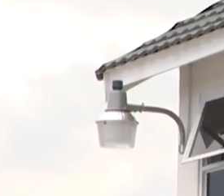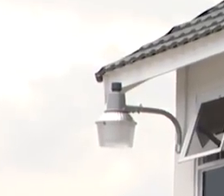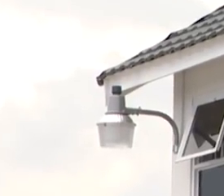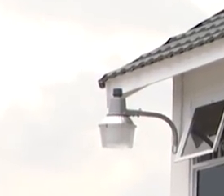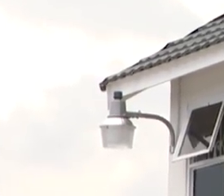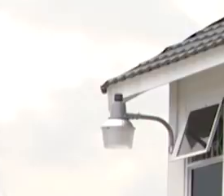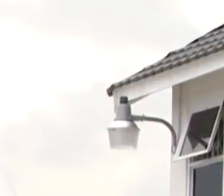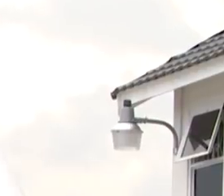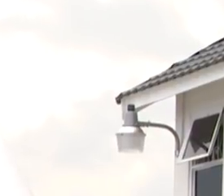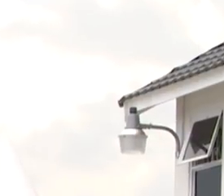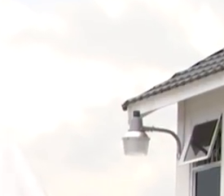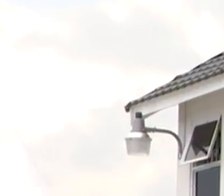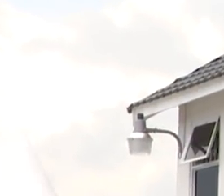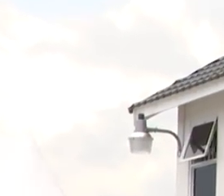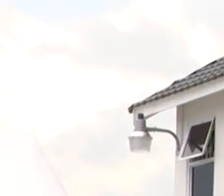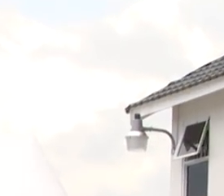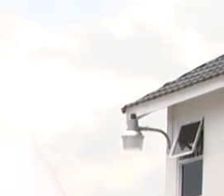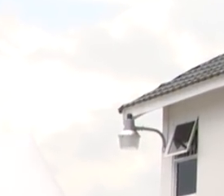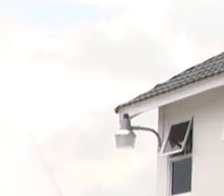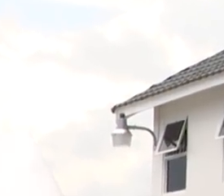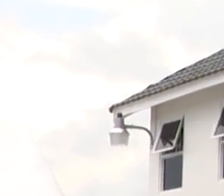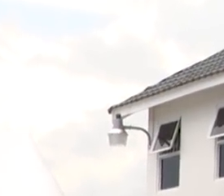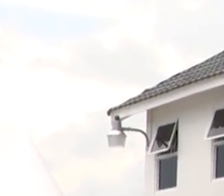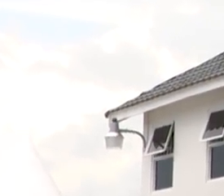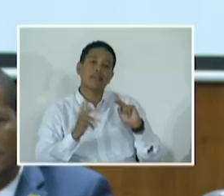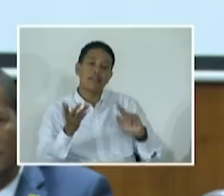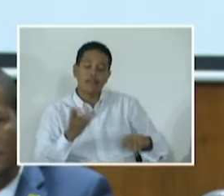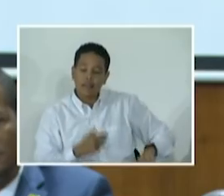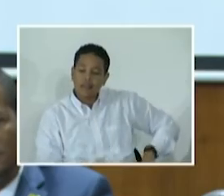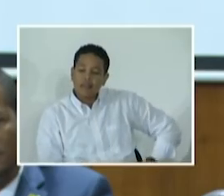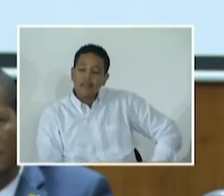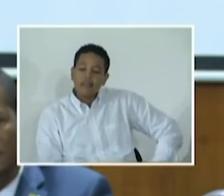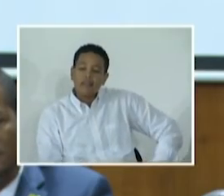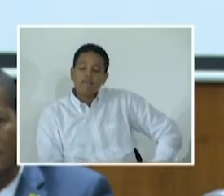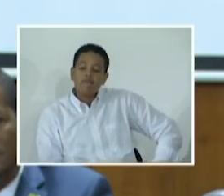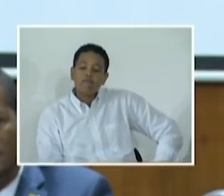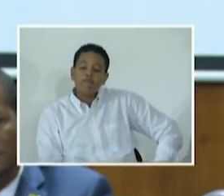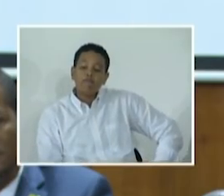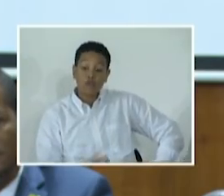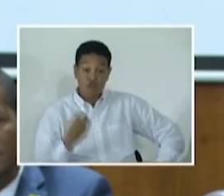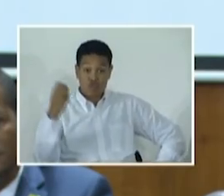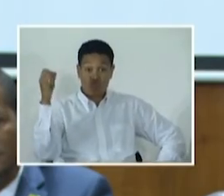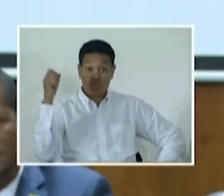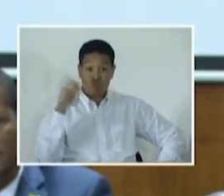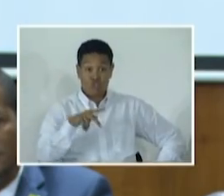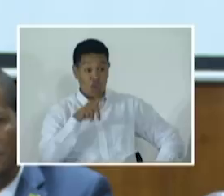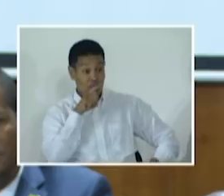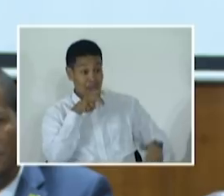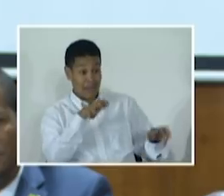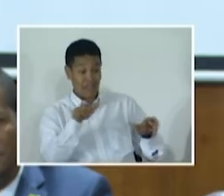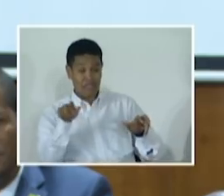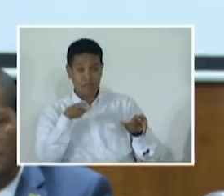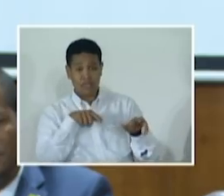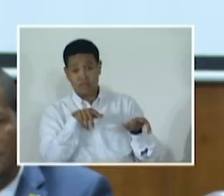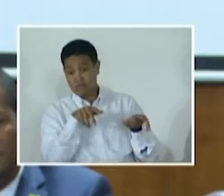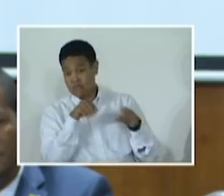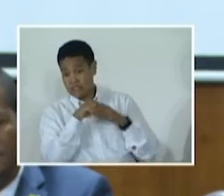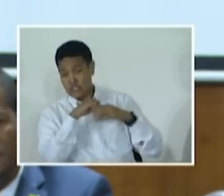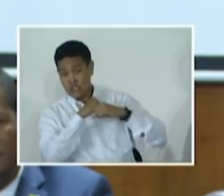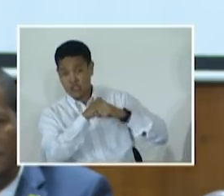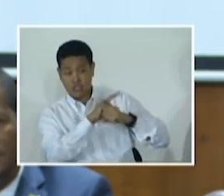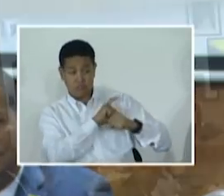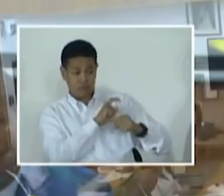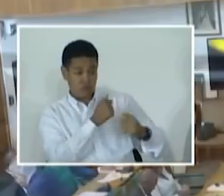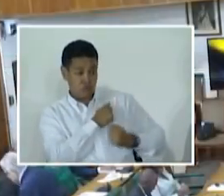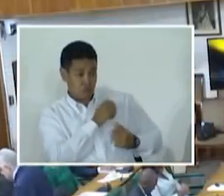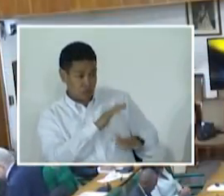centers will also be carried out in 2020-2021. The returns on the unprecedented investments in the security